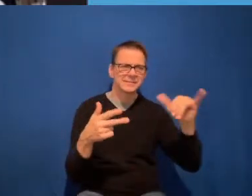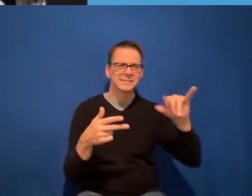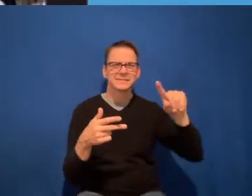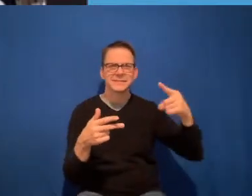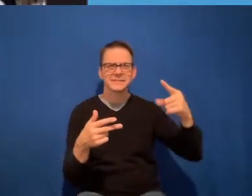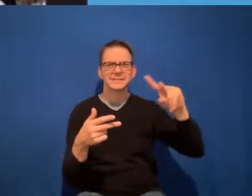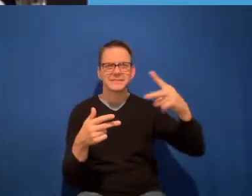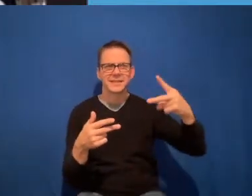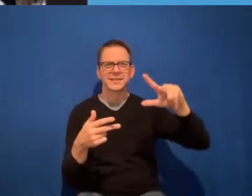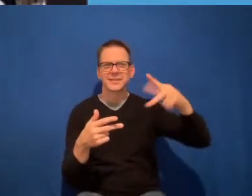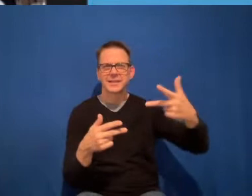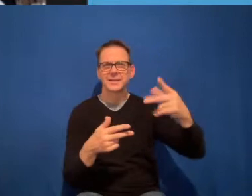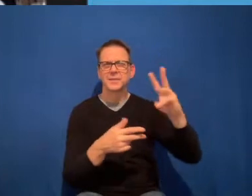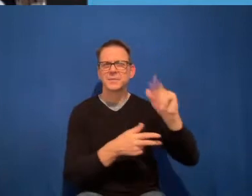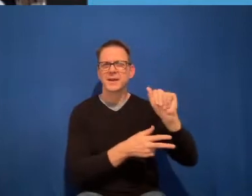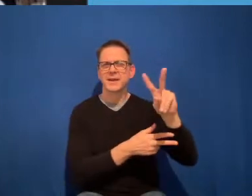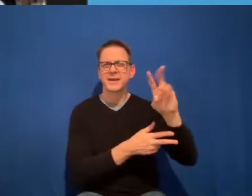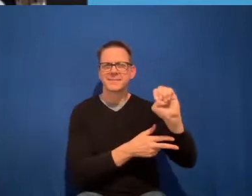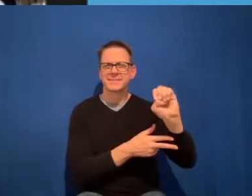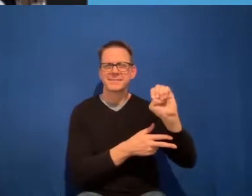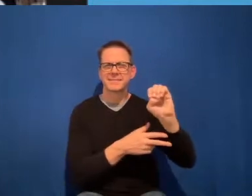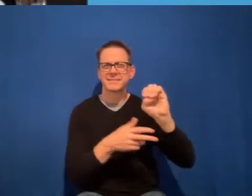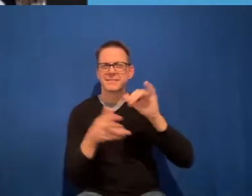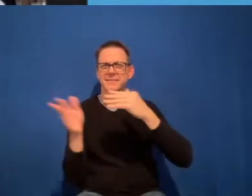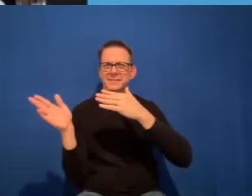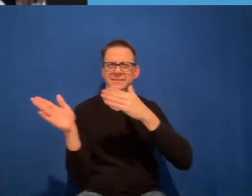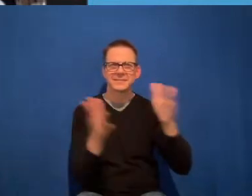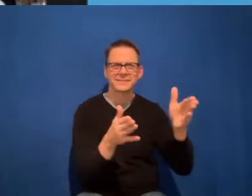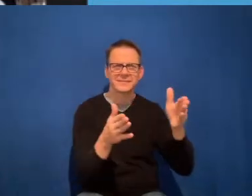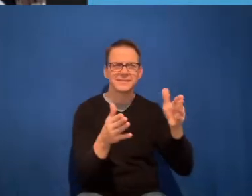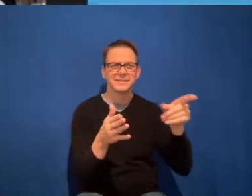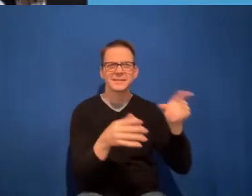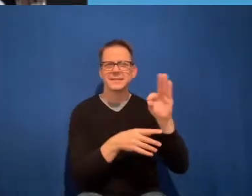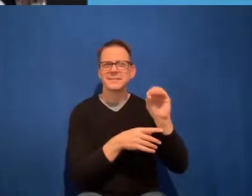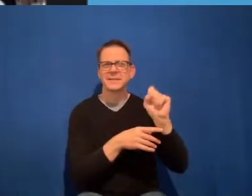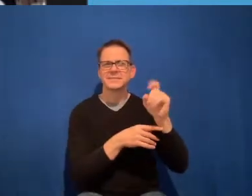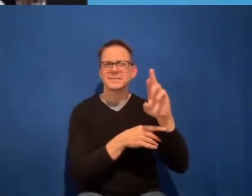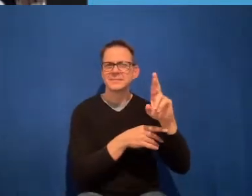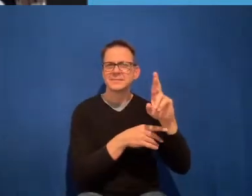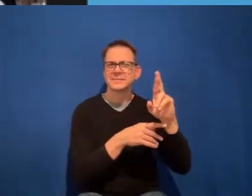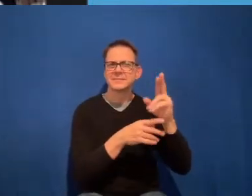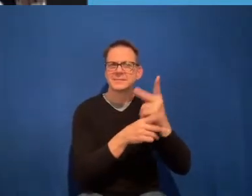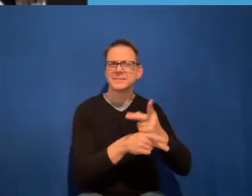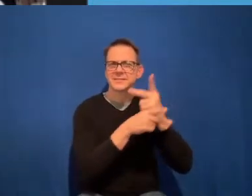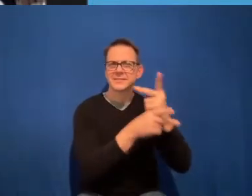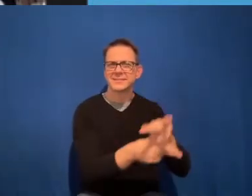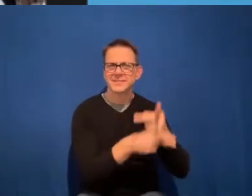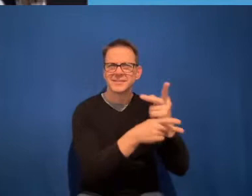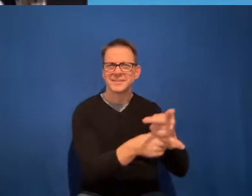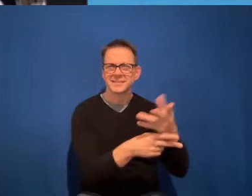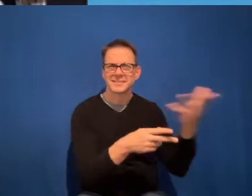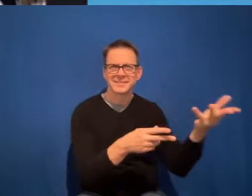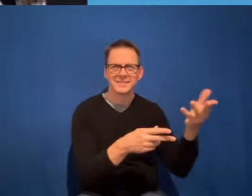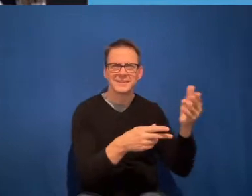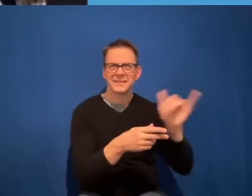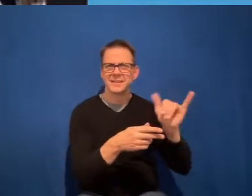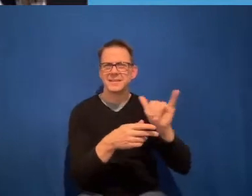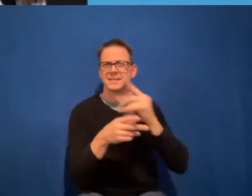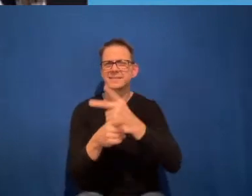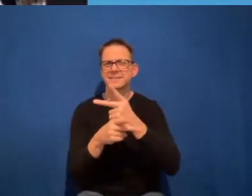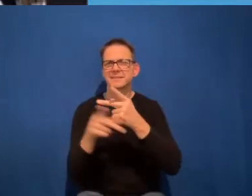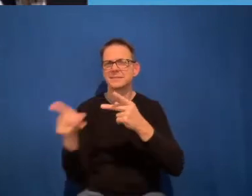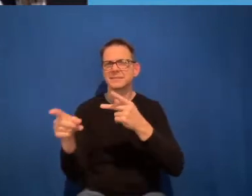we witnessed that massive shift to virtual care and care avoidance as well by so many Albertans. And